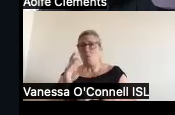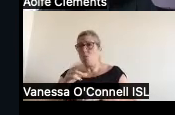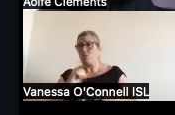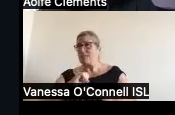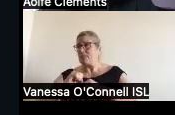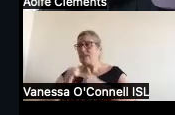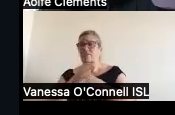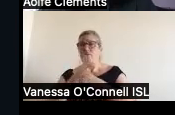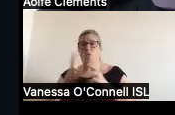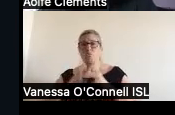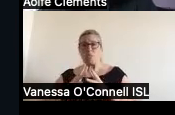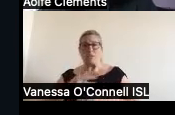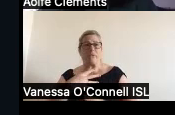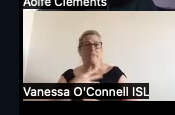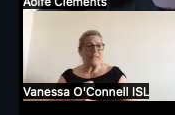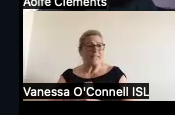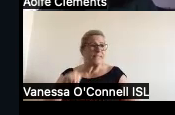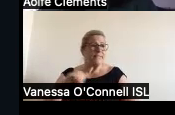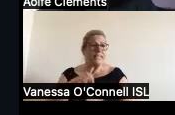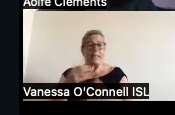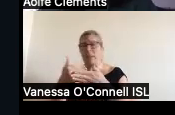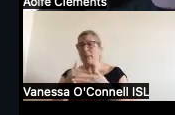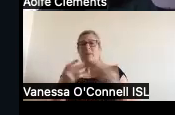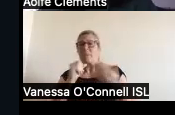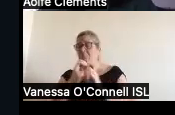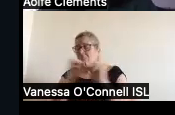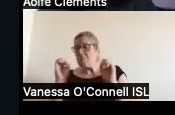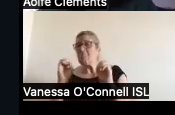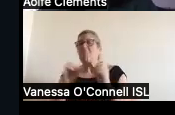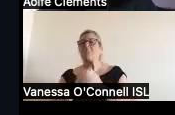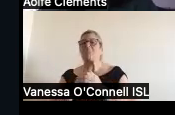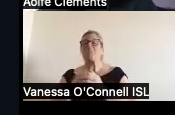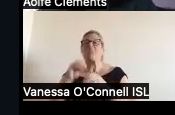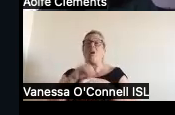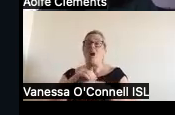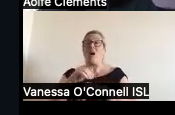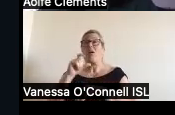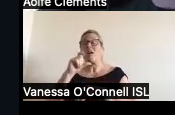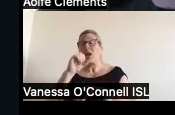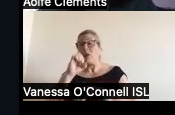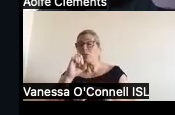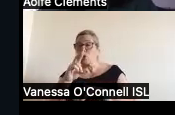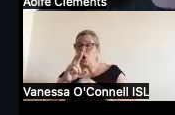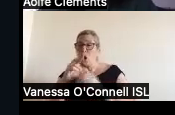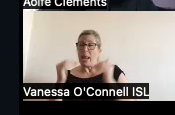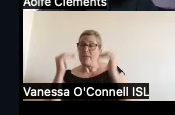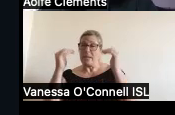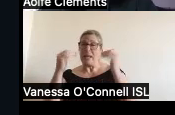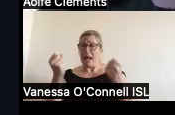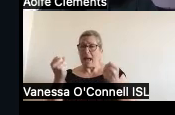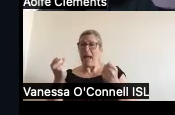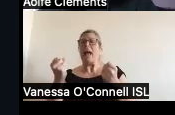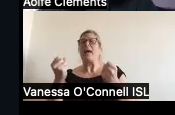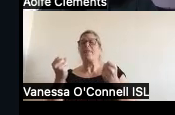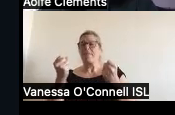Assembly. On council level, there is a provision for childcare, but virtually all female councillors that I've